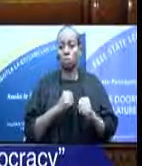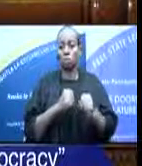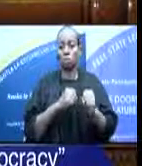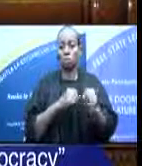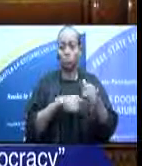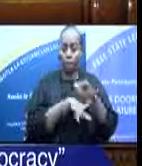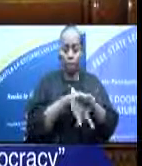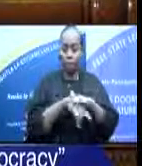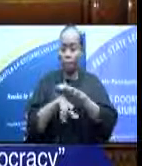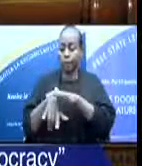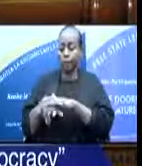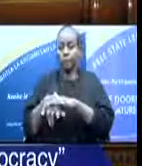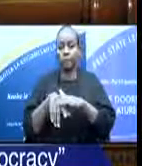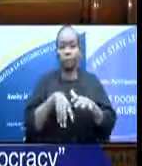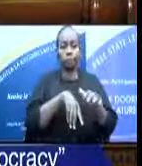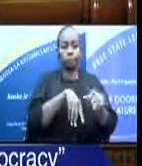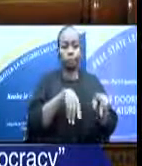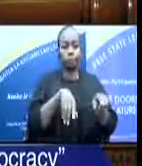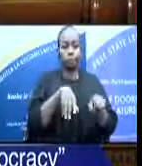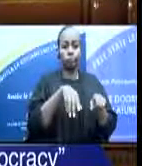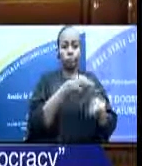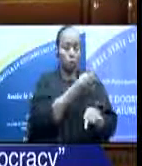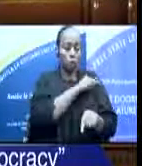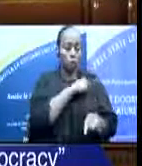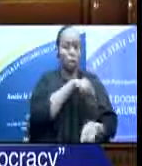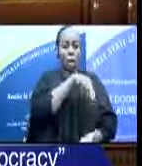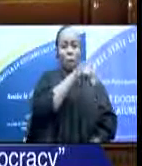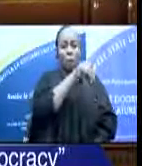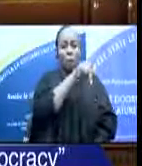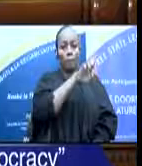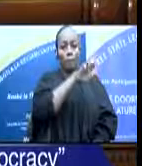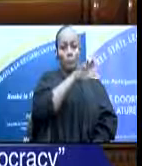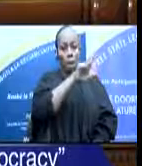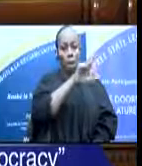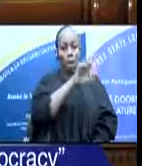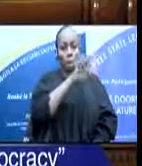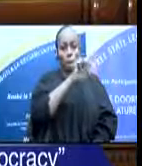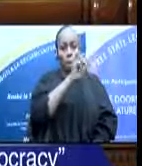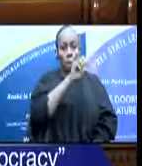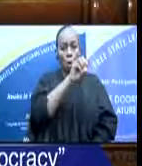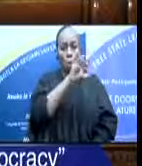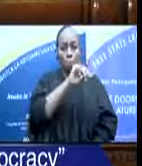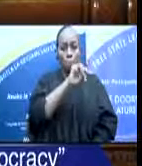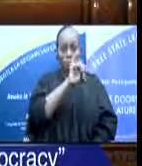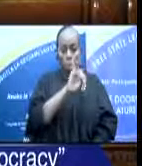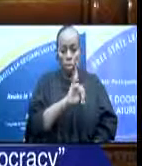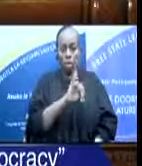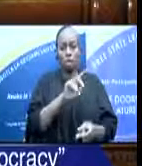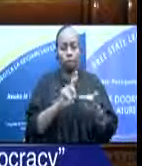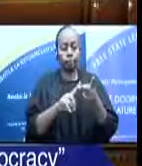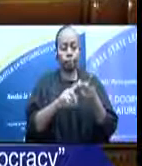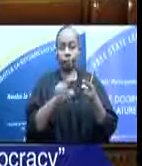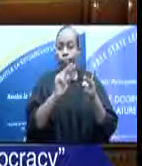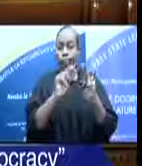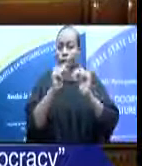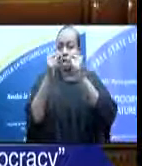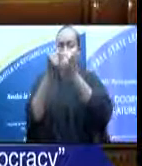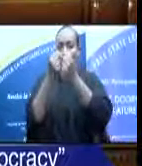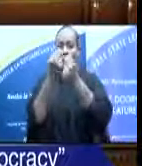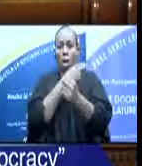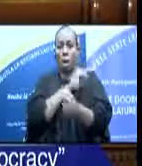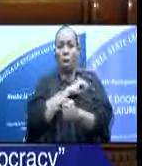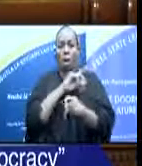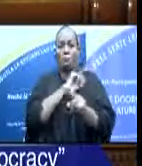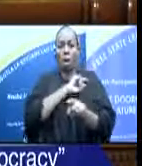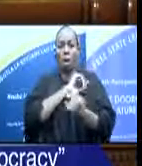enormous burden on Pelenomi national university hospitals, because they end up having to carry the pressures of referrals